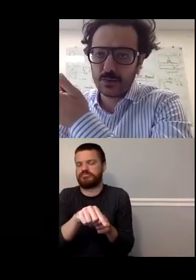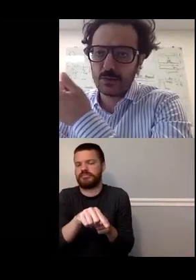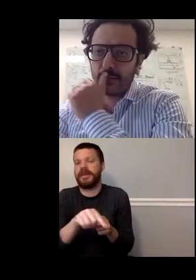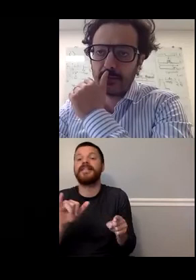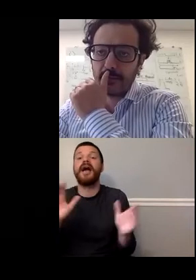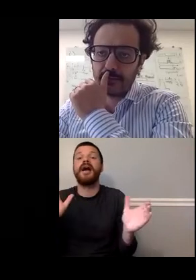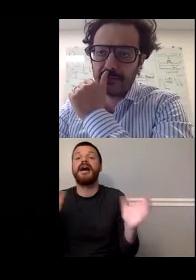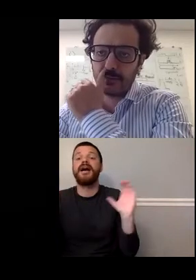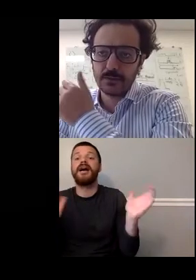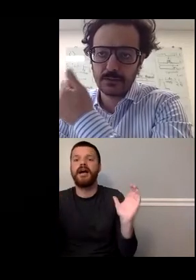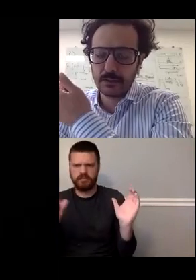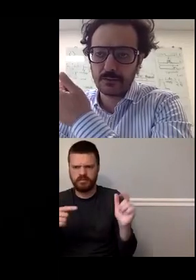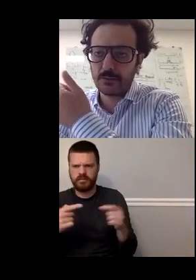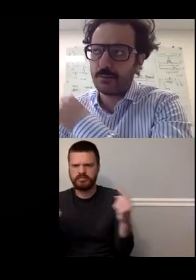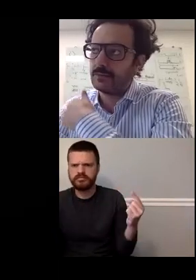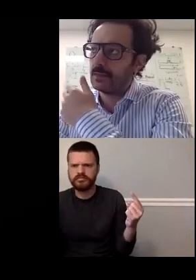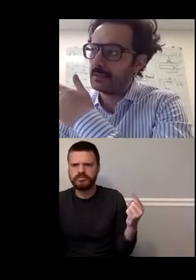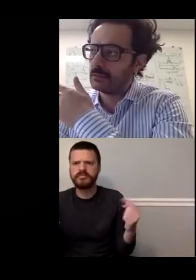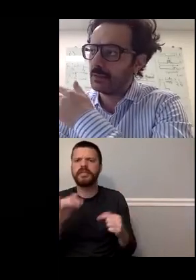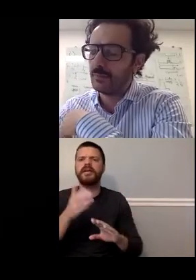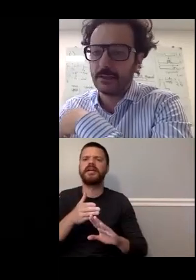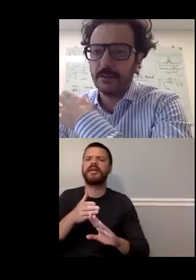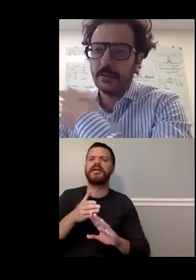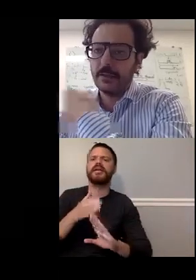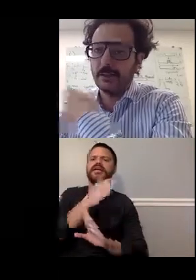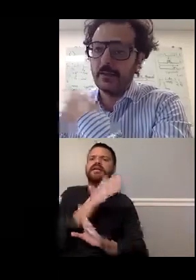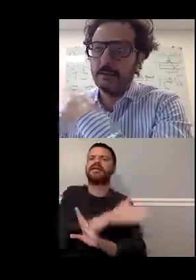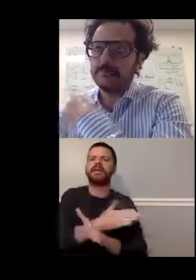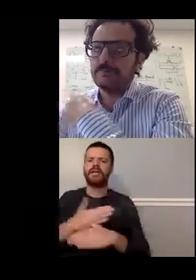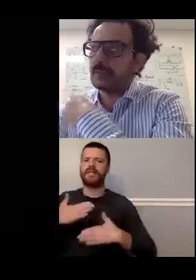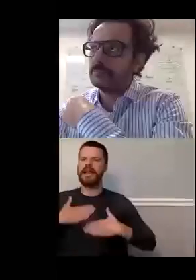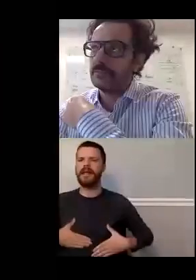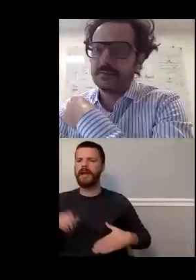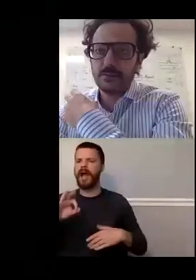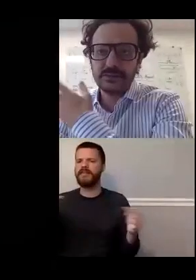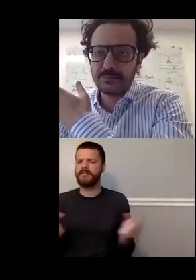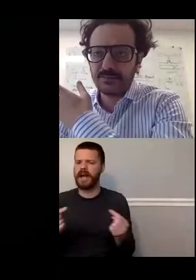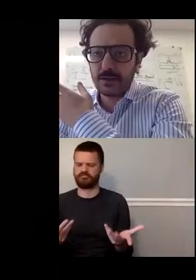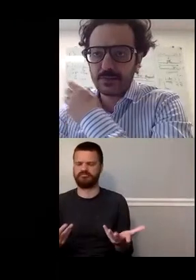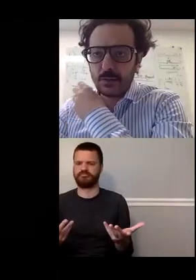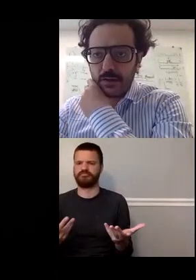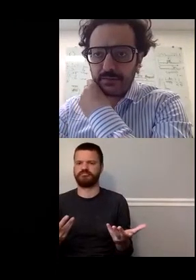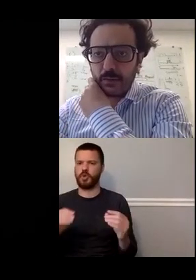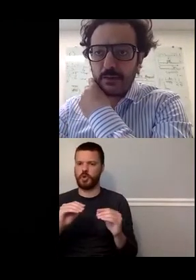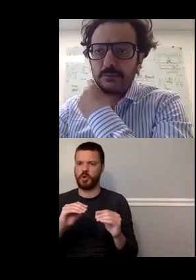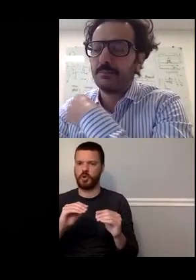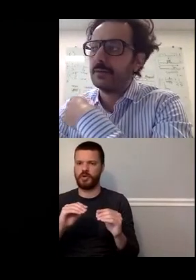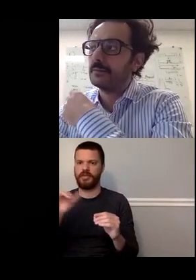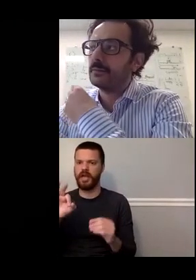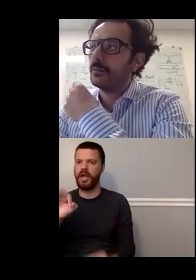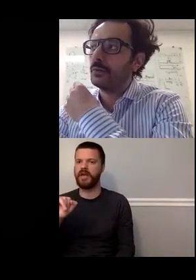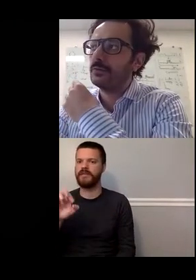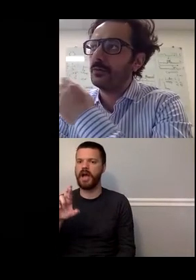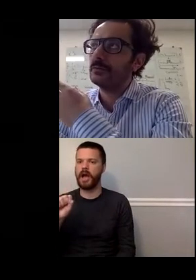just saw before in the cartoon about the anatomy of pain. The nociceptive fibers go everywhere,